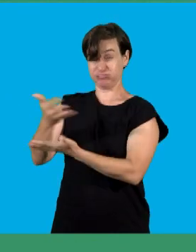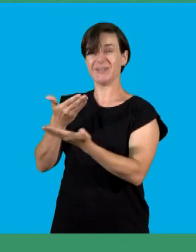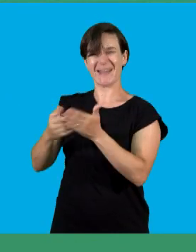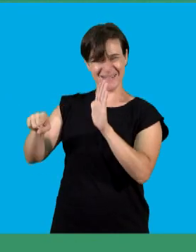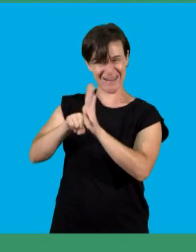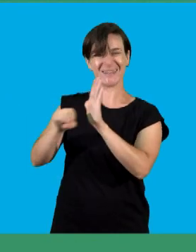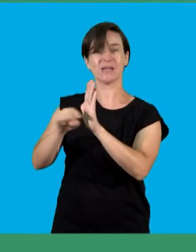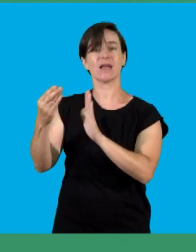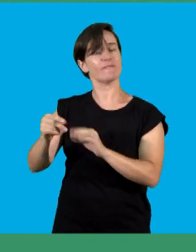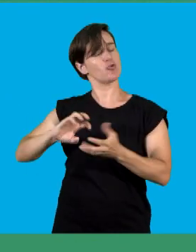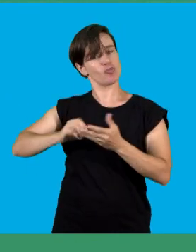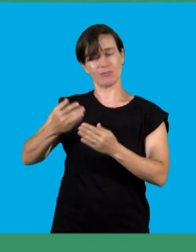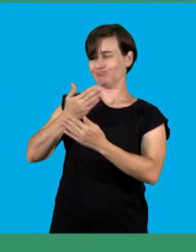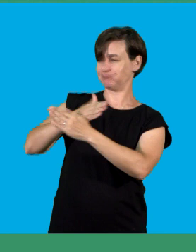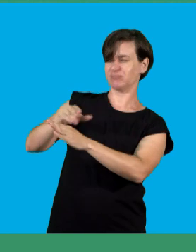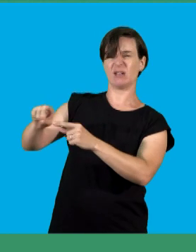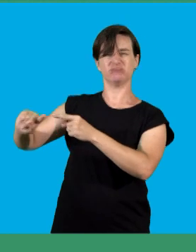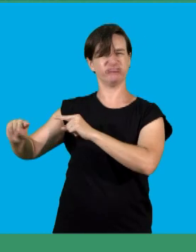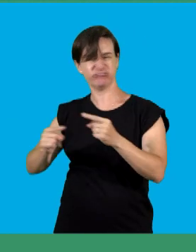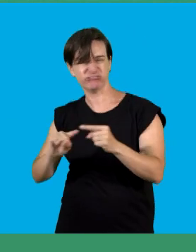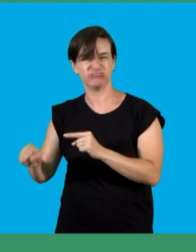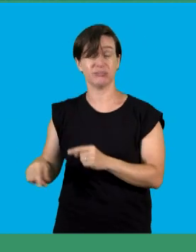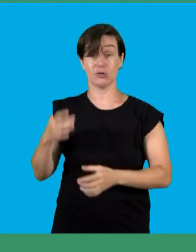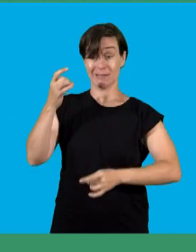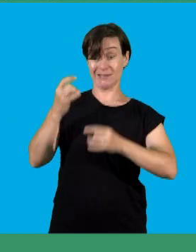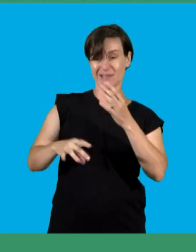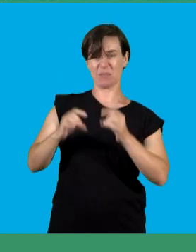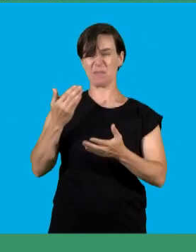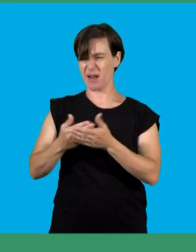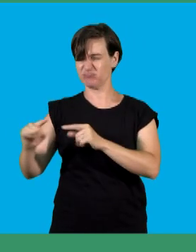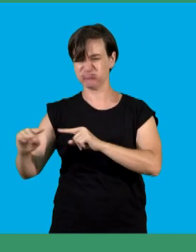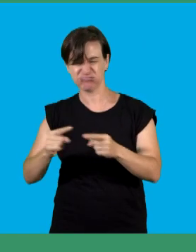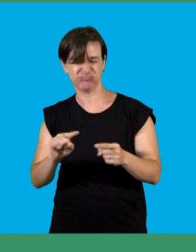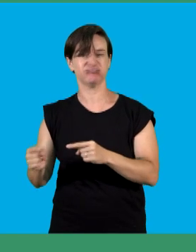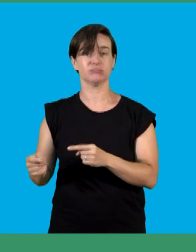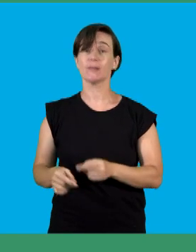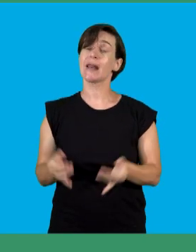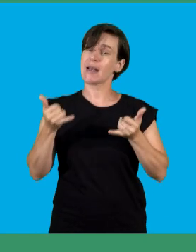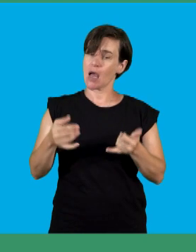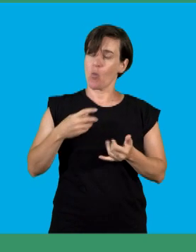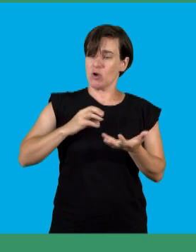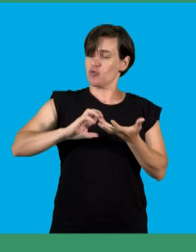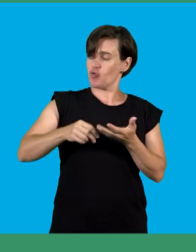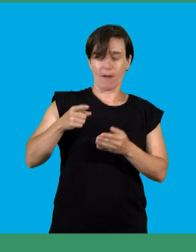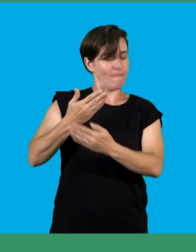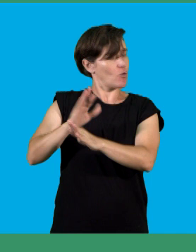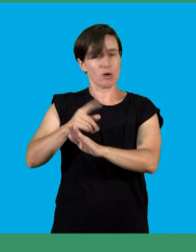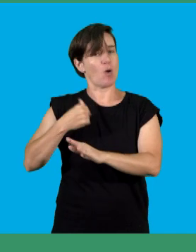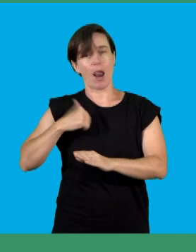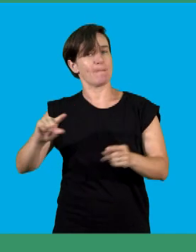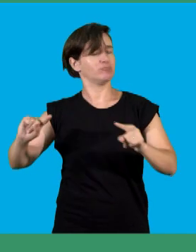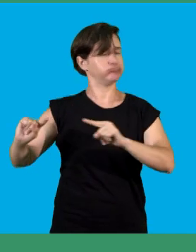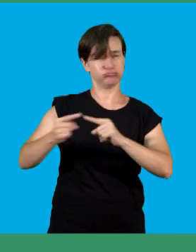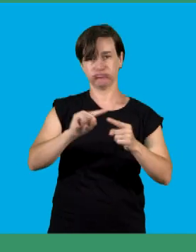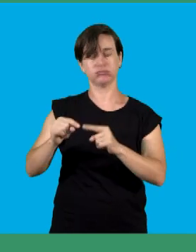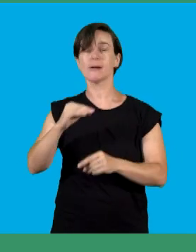group discussions, because when there's group discussion, sometimes there's going to be conflict and all that. But here we read that now one